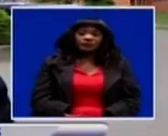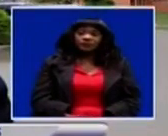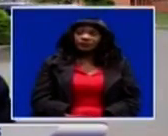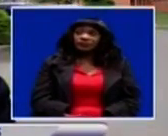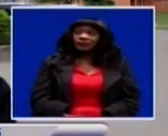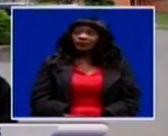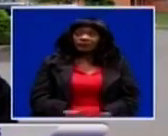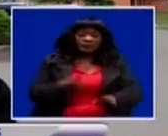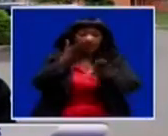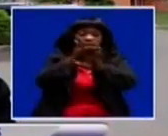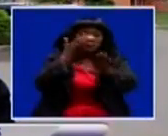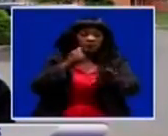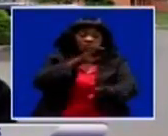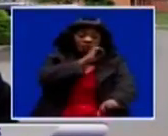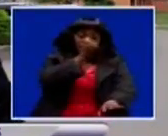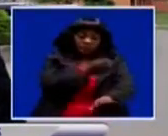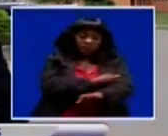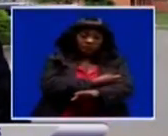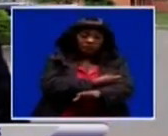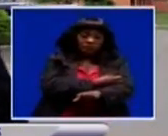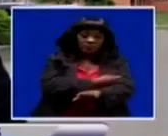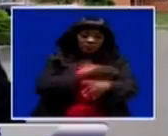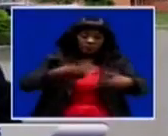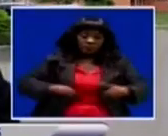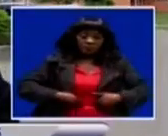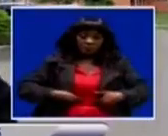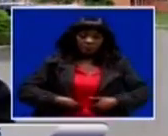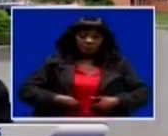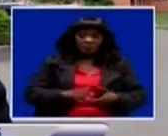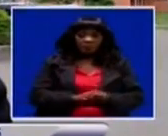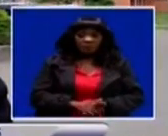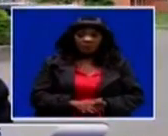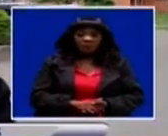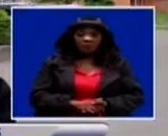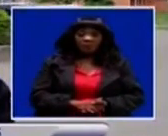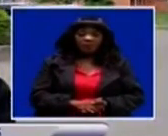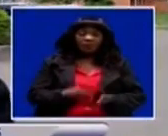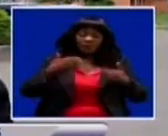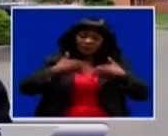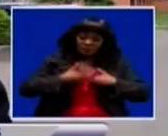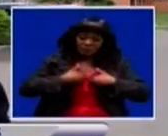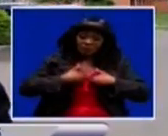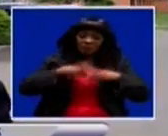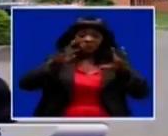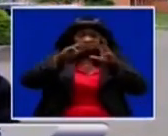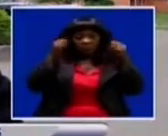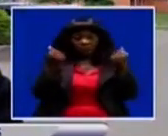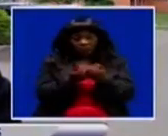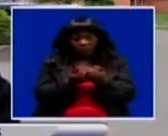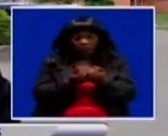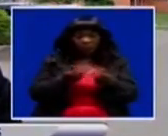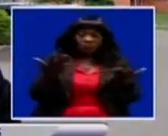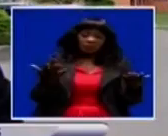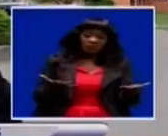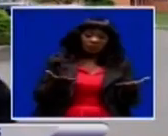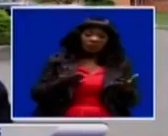Before they empower the youth, it's better they form up, they put them in a kind of a seminar or in a training, so that they